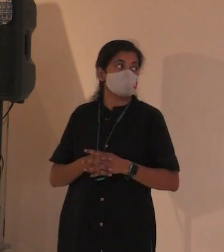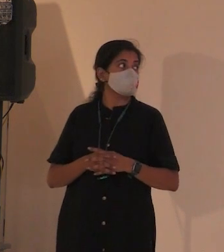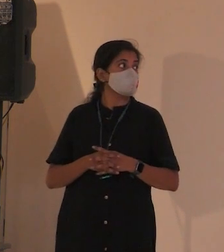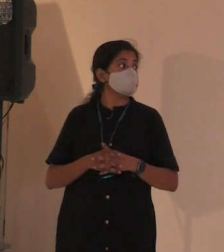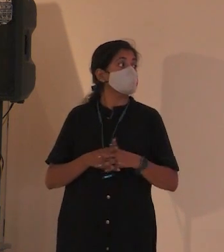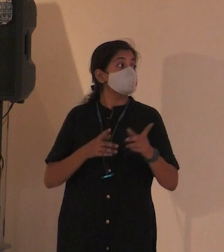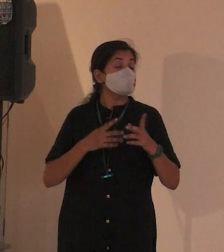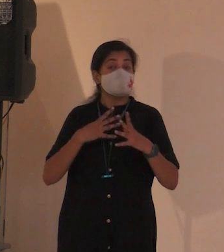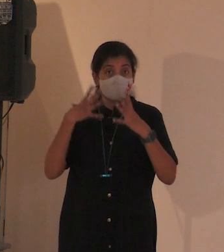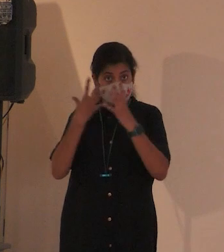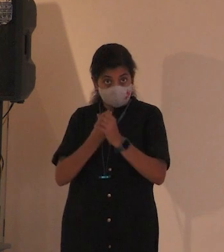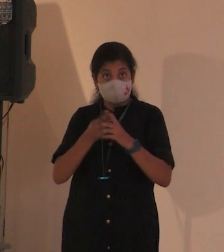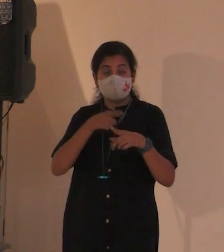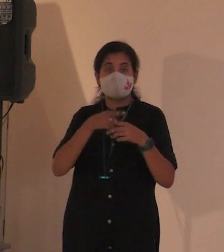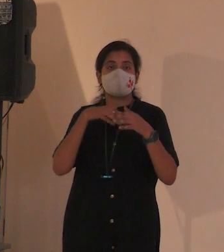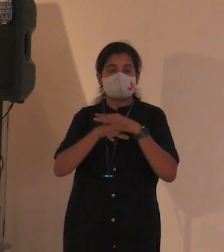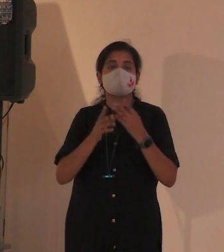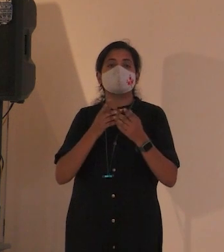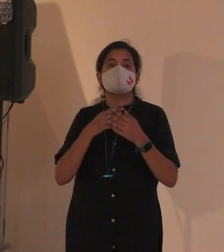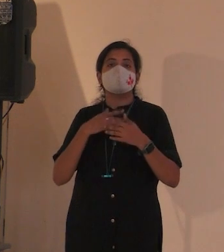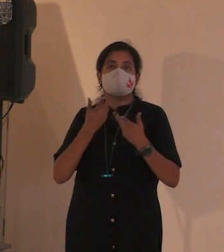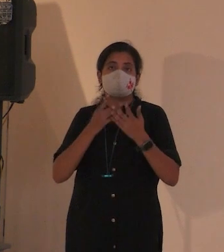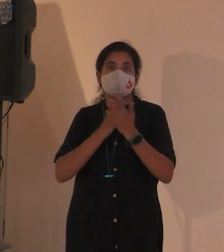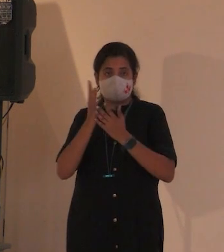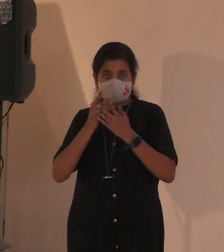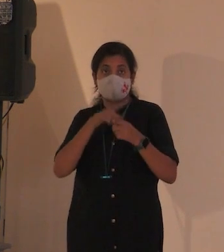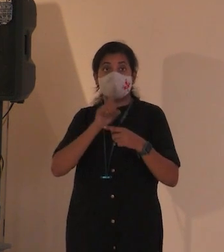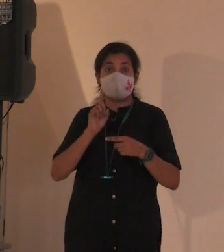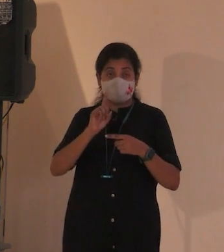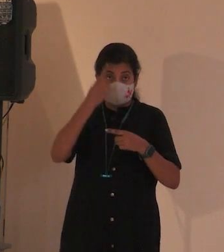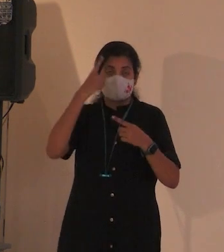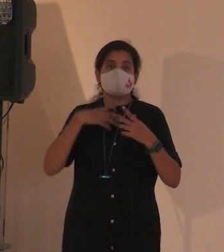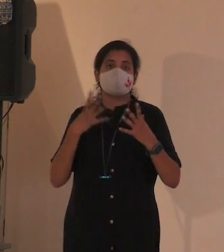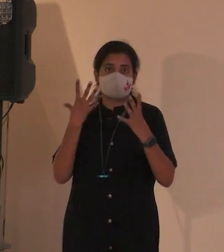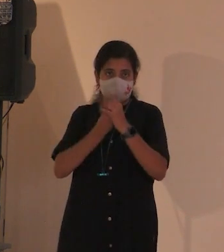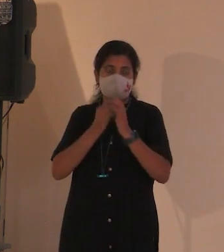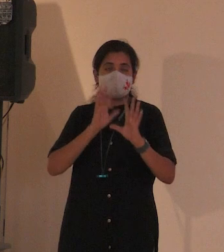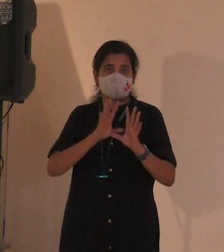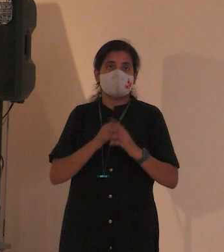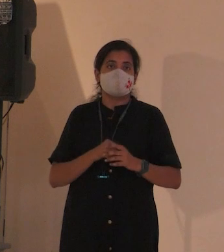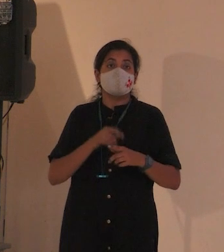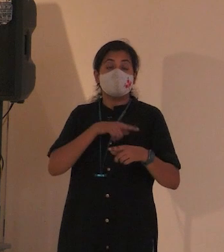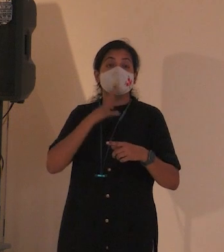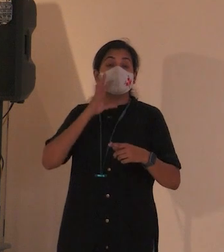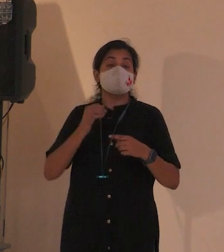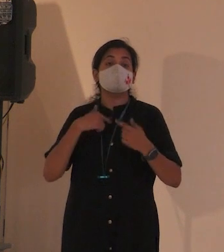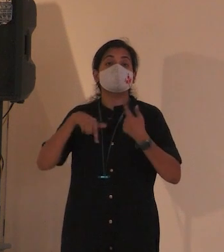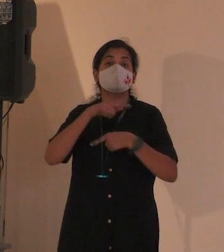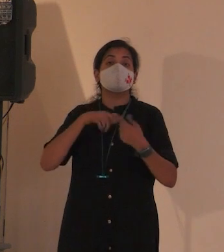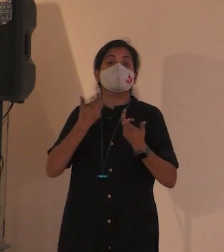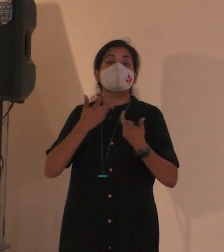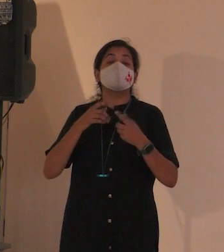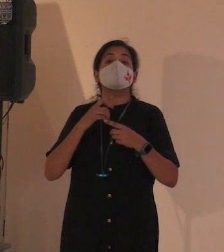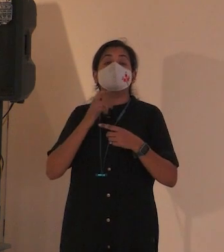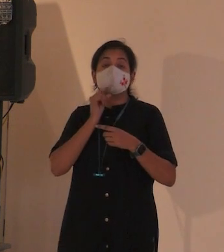So collaborations, we do it at different levels. This is the first arts collaboration that we are doing. Apart from that, we actually collaborate with